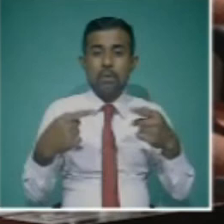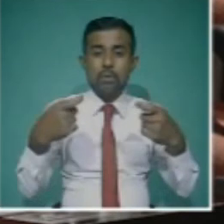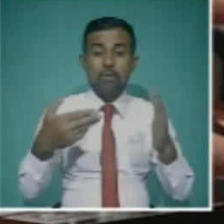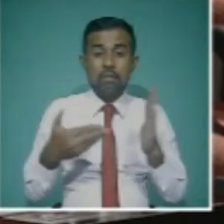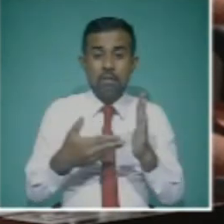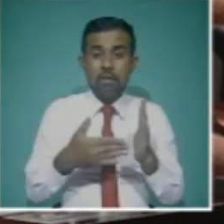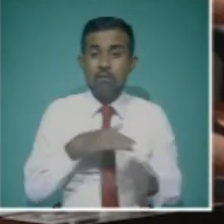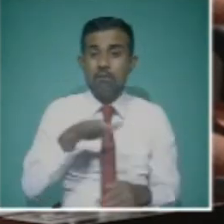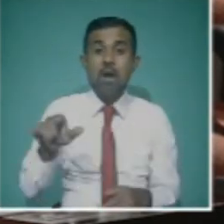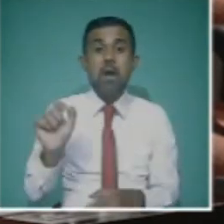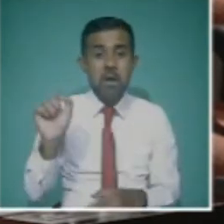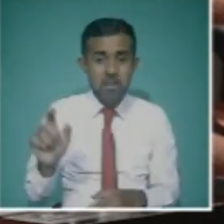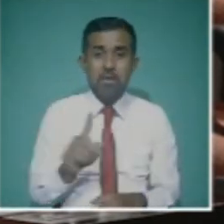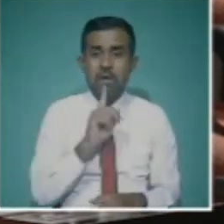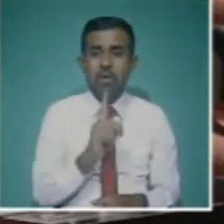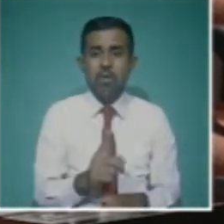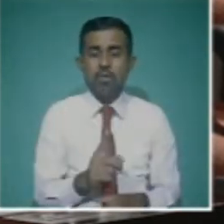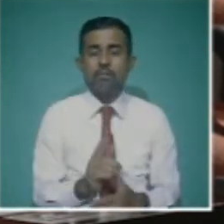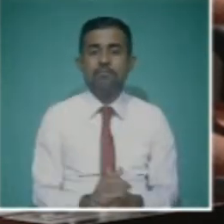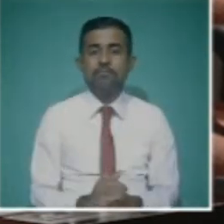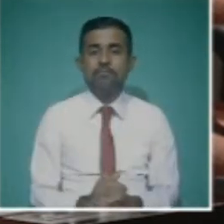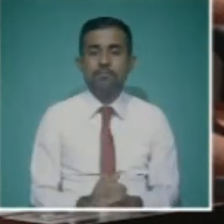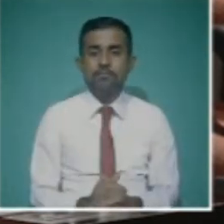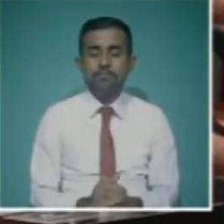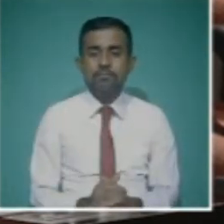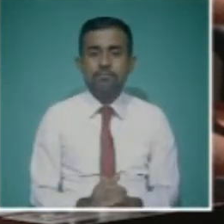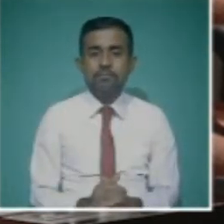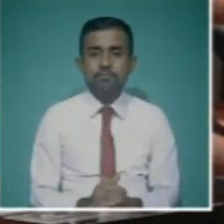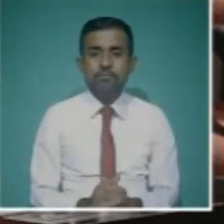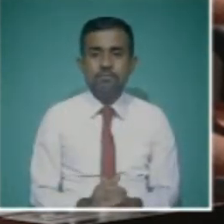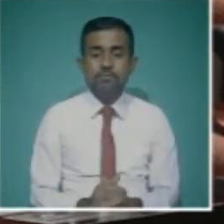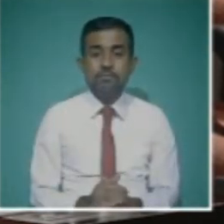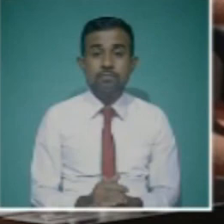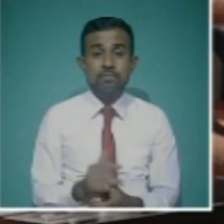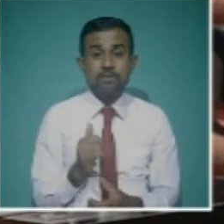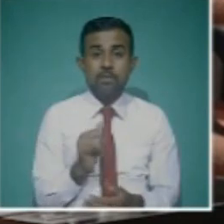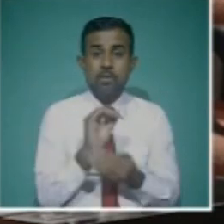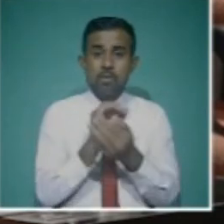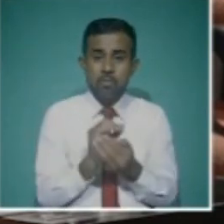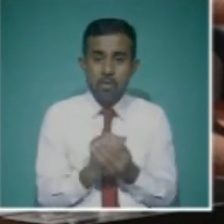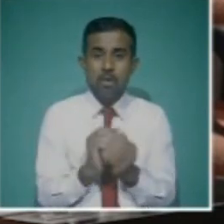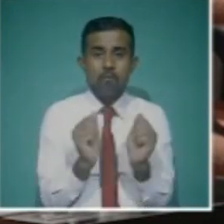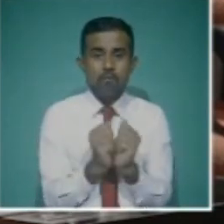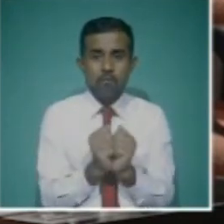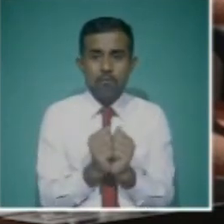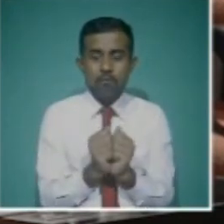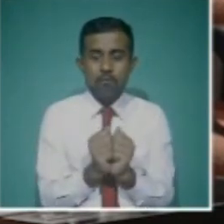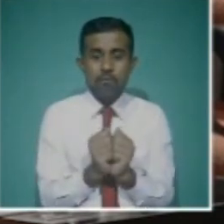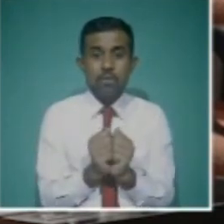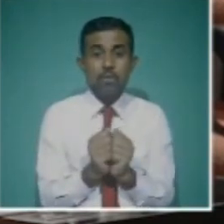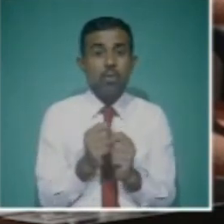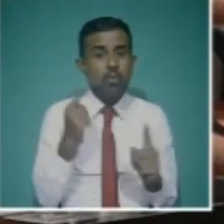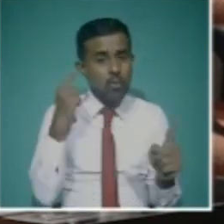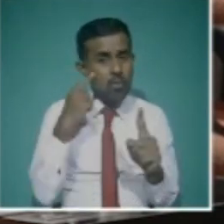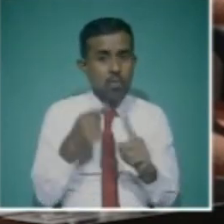be some protectionist measures that are applied so that the economy of the